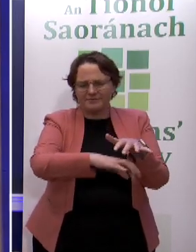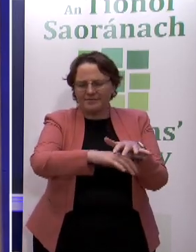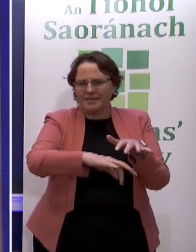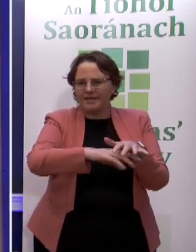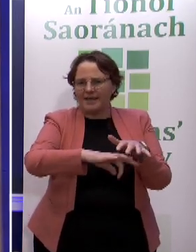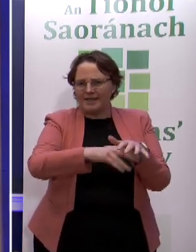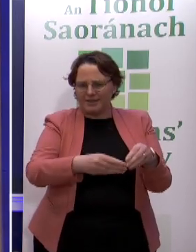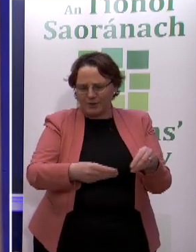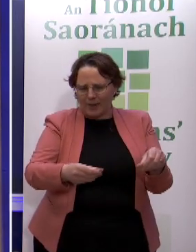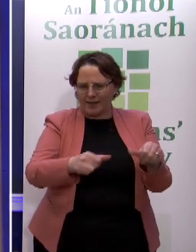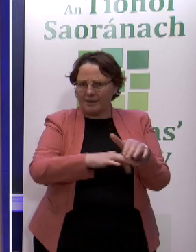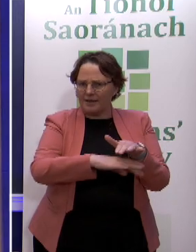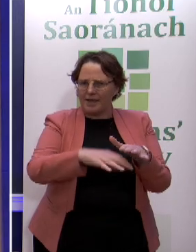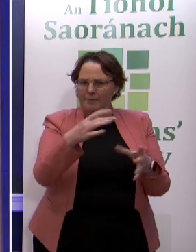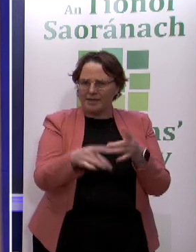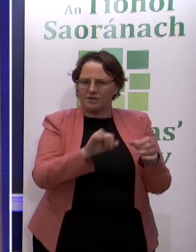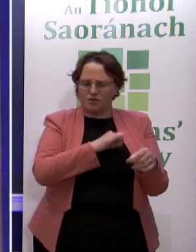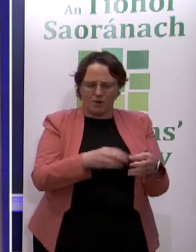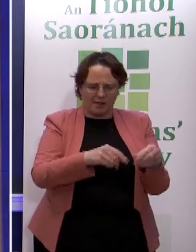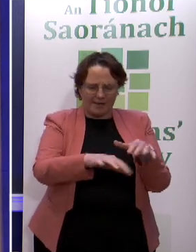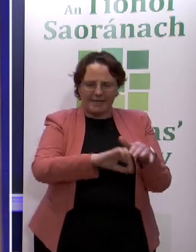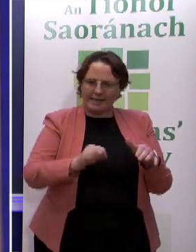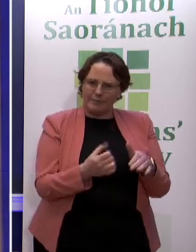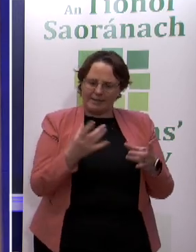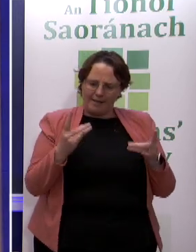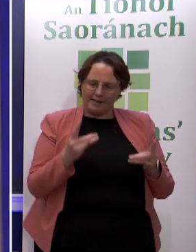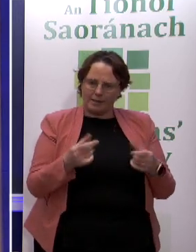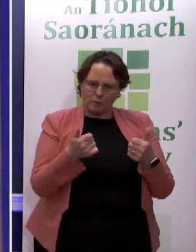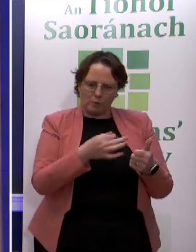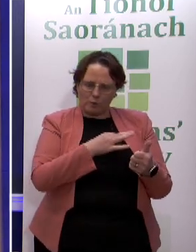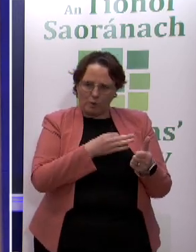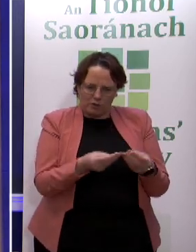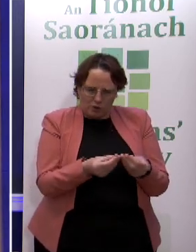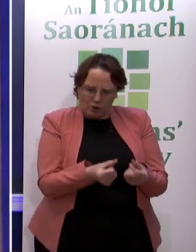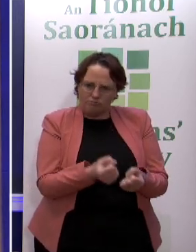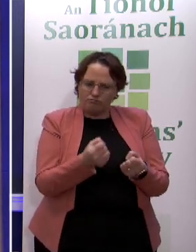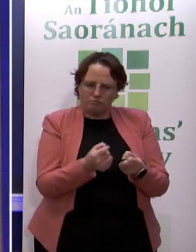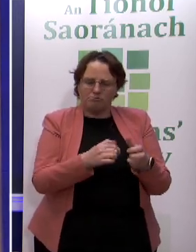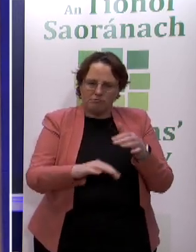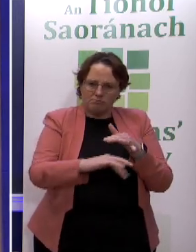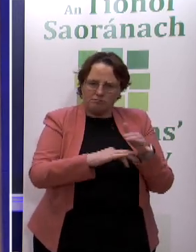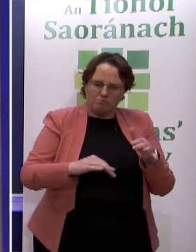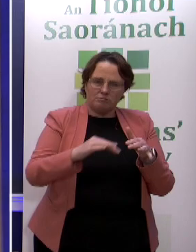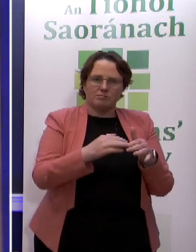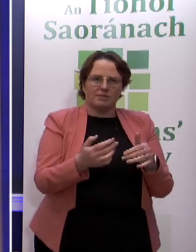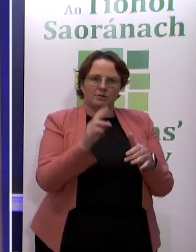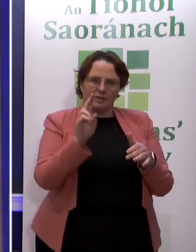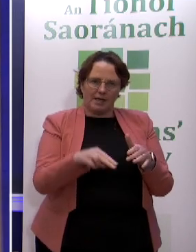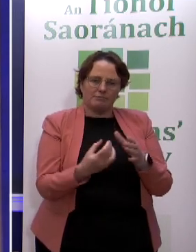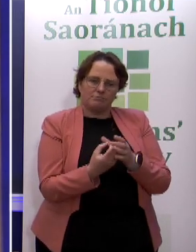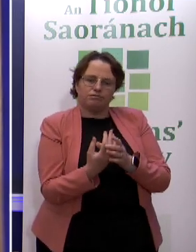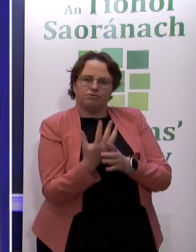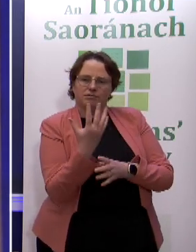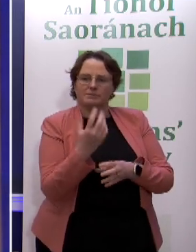that soil and making sure that that soil is healthy and making sure that that soil is fertile.